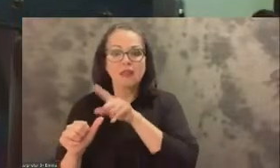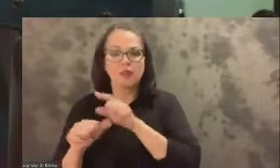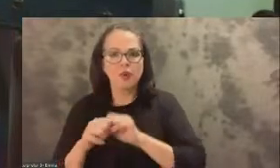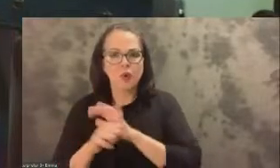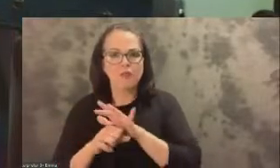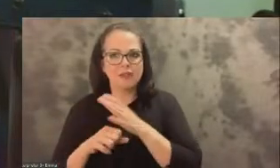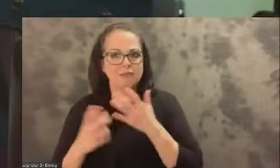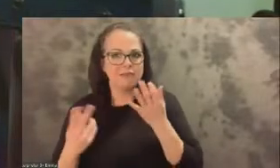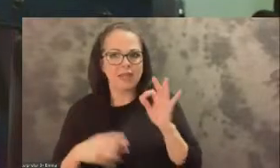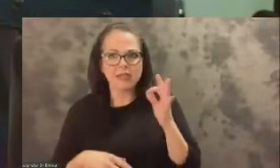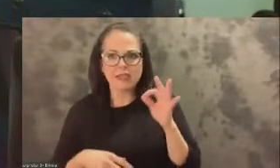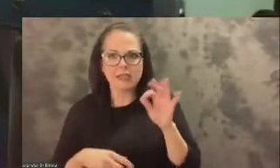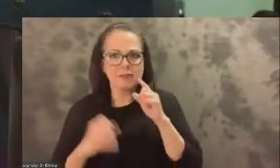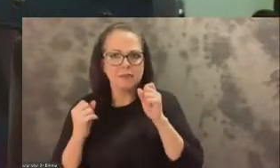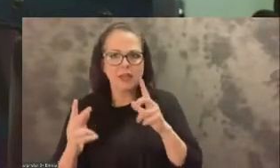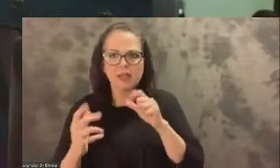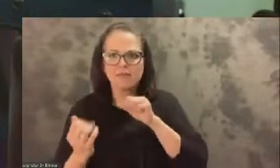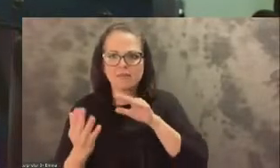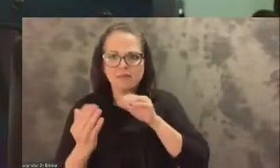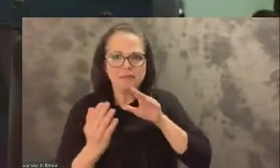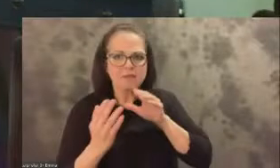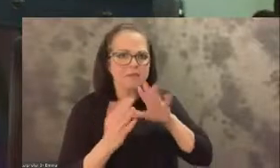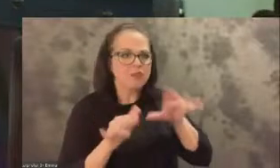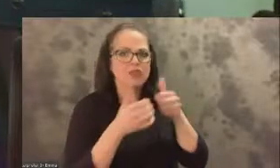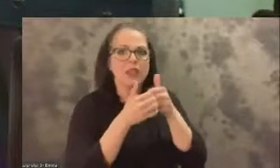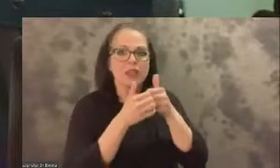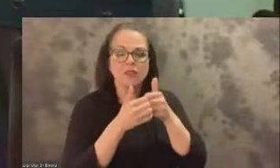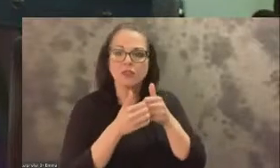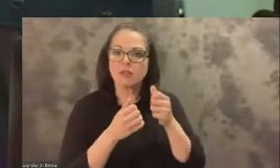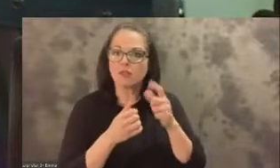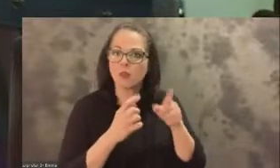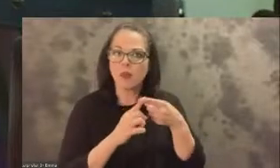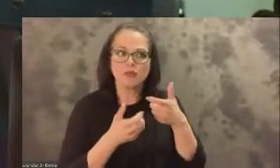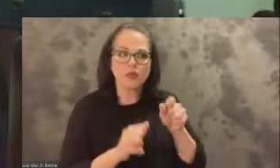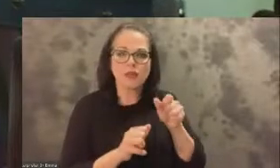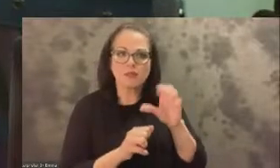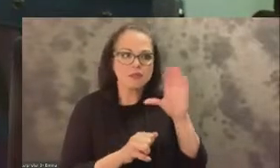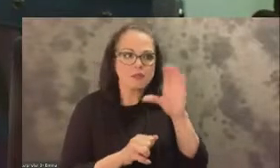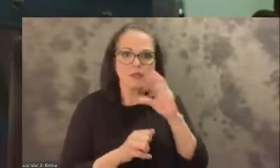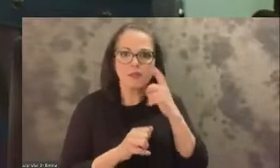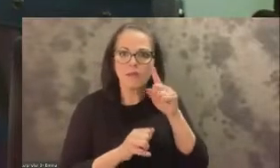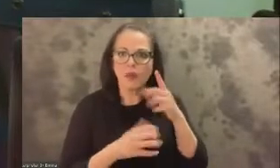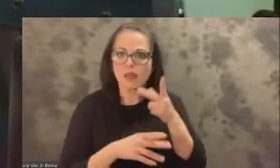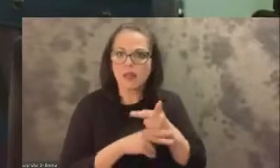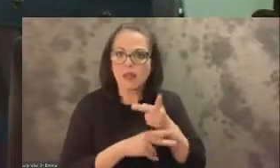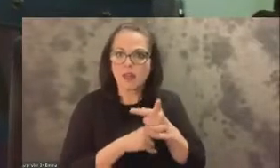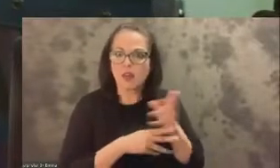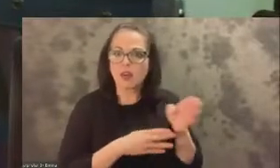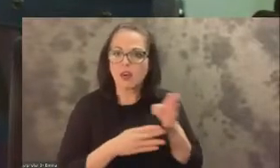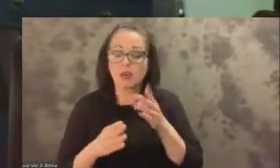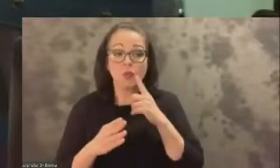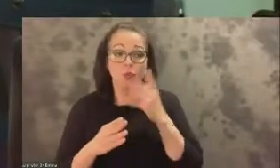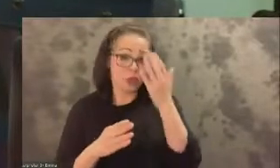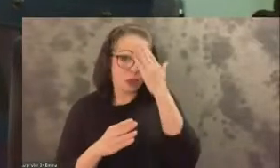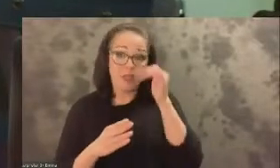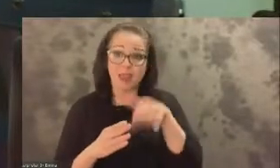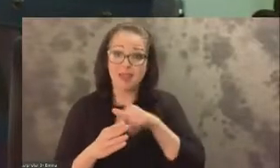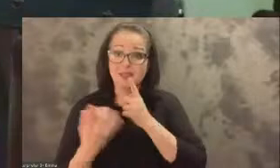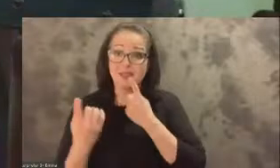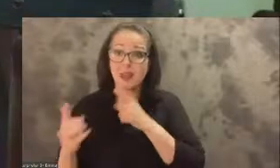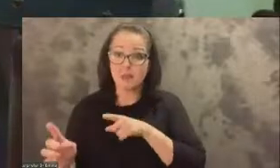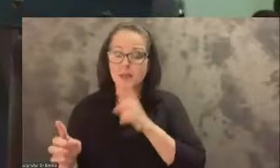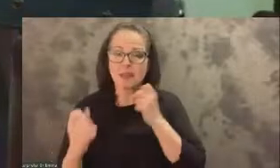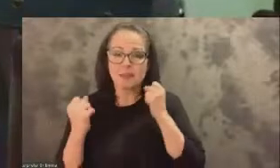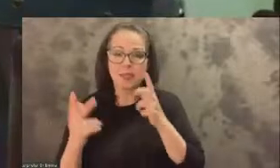faced a bunch of obstacles when trying to receive care. And we know this to be true because many people suffering with